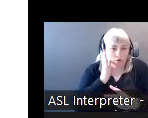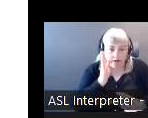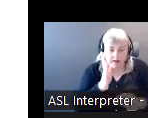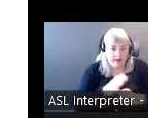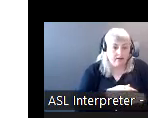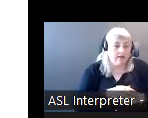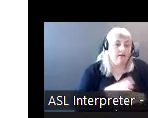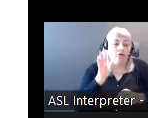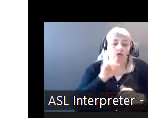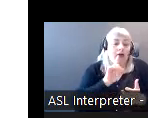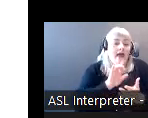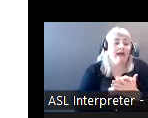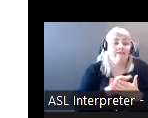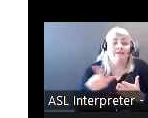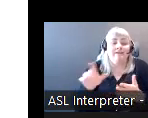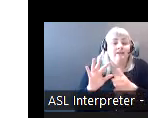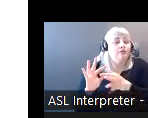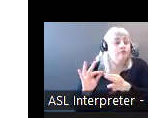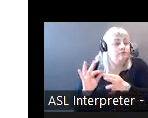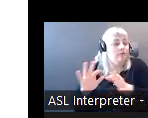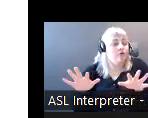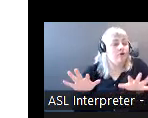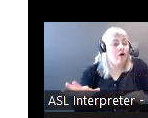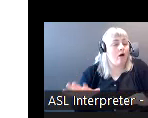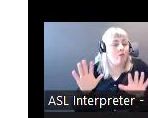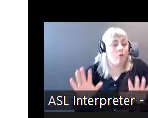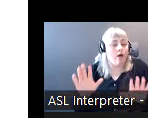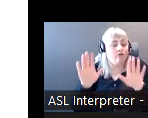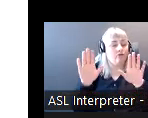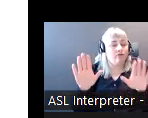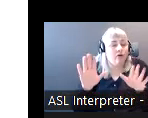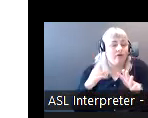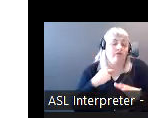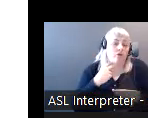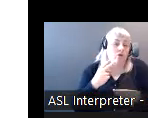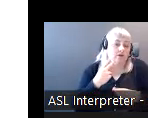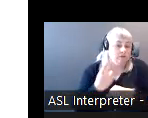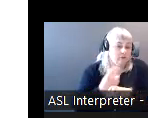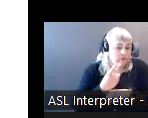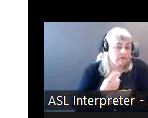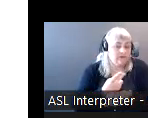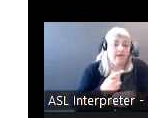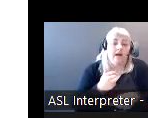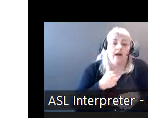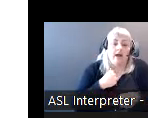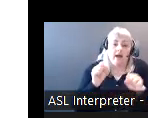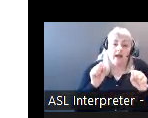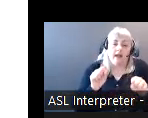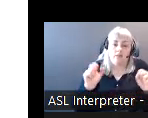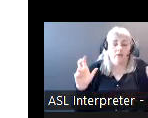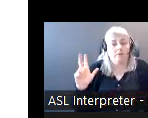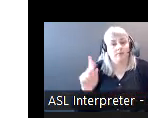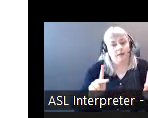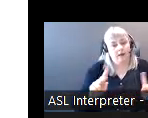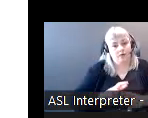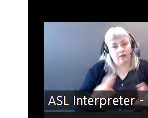her calm, wonderful presence and voice, and I was able to come back into